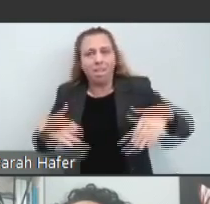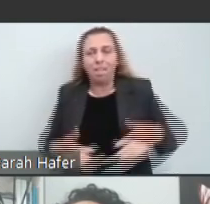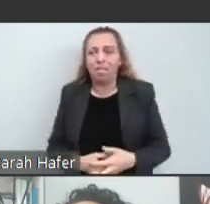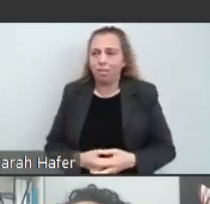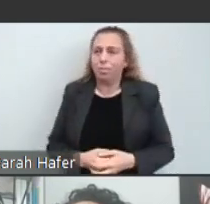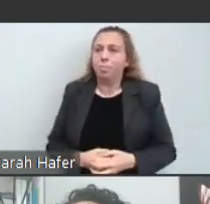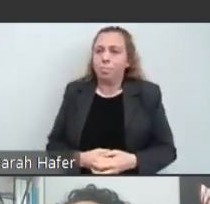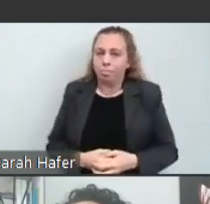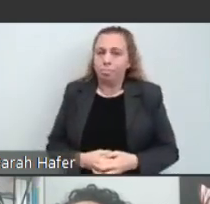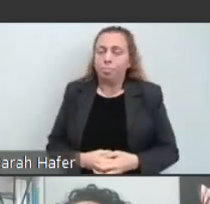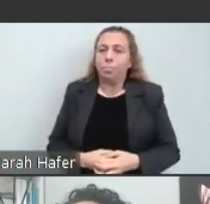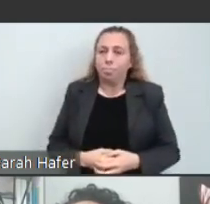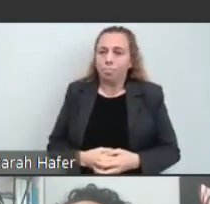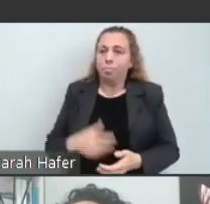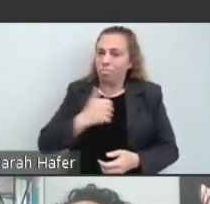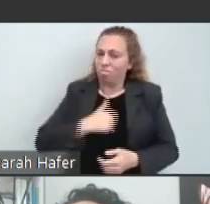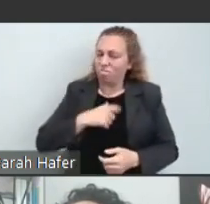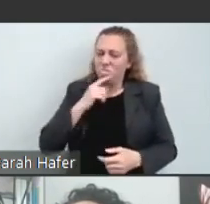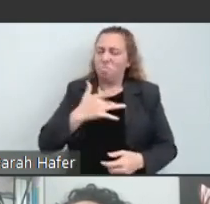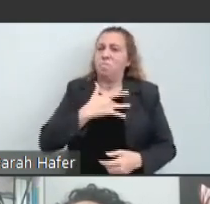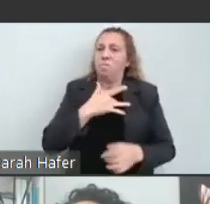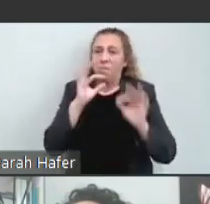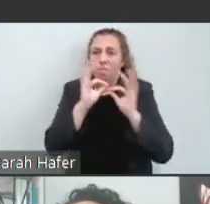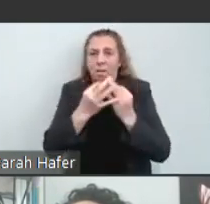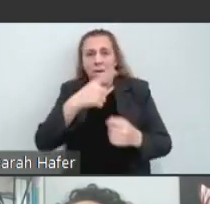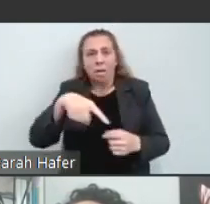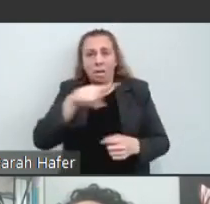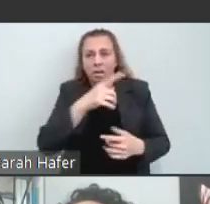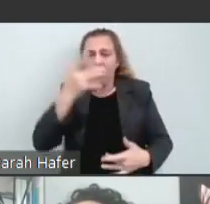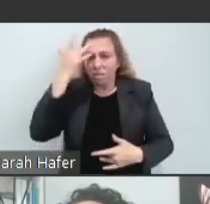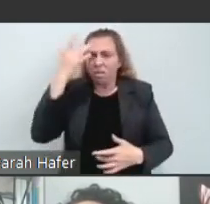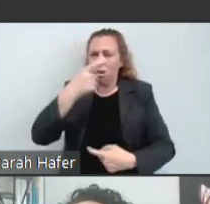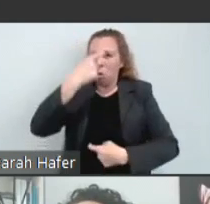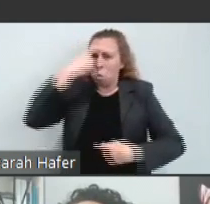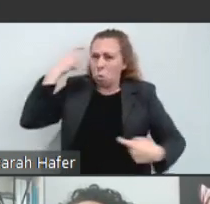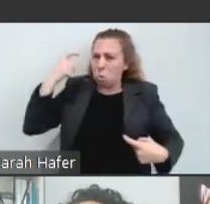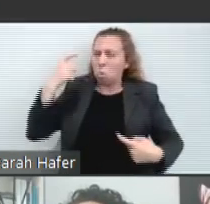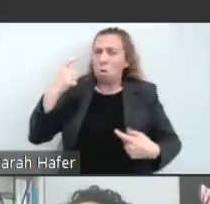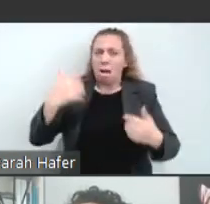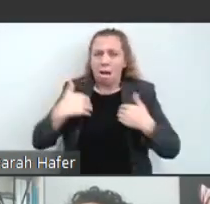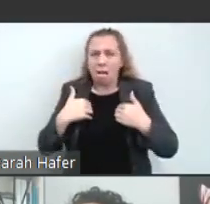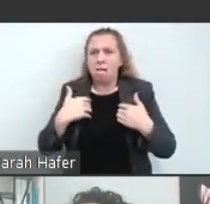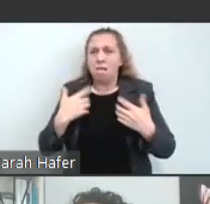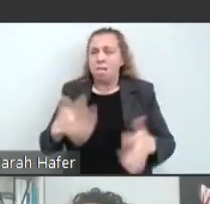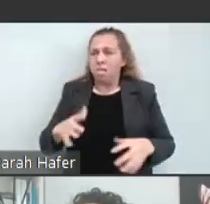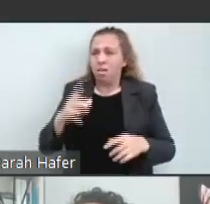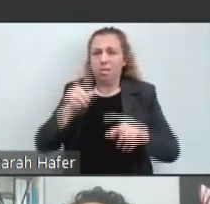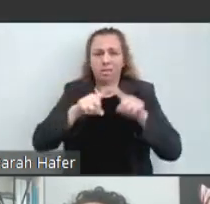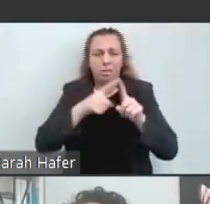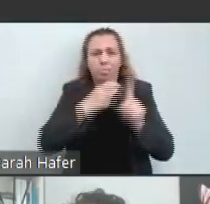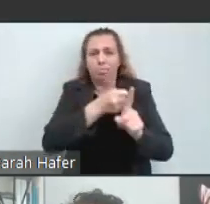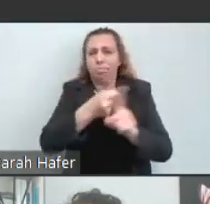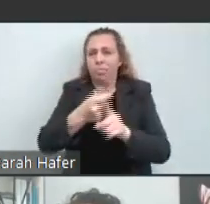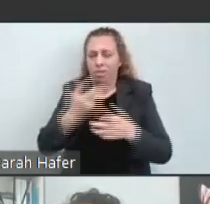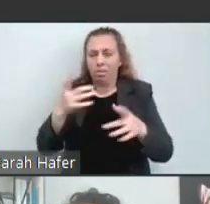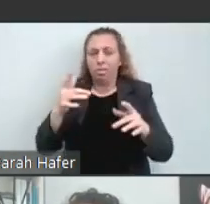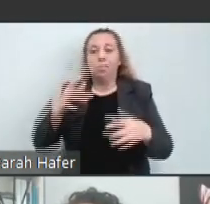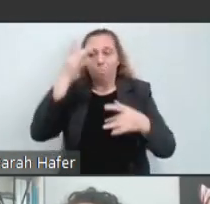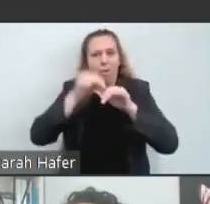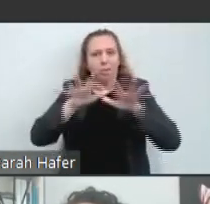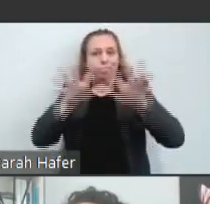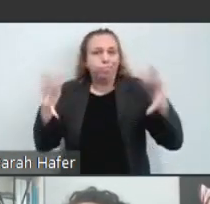suffered so much trauma as a result of this pandemic. From day one, my goal has been to slow the spread of this